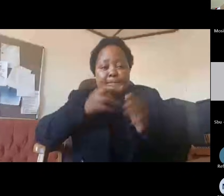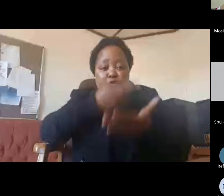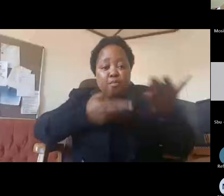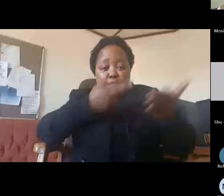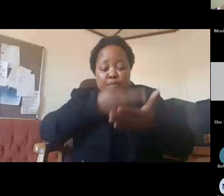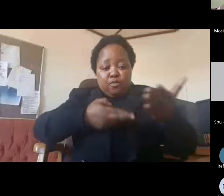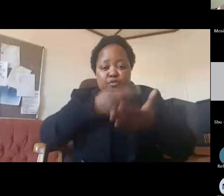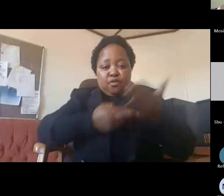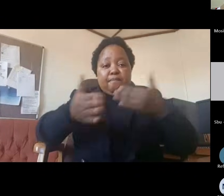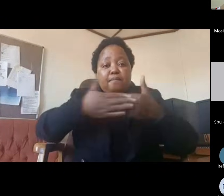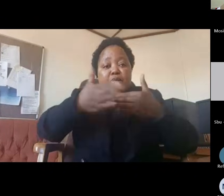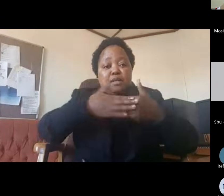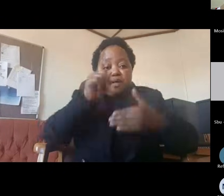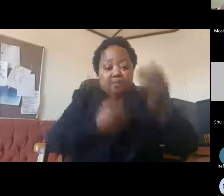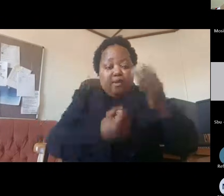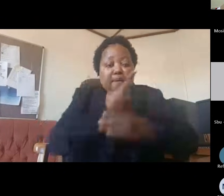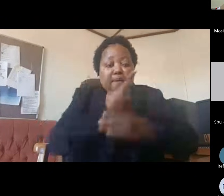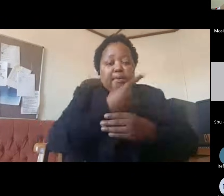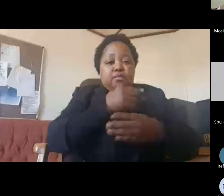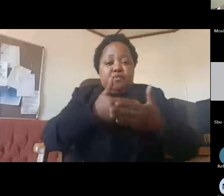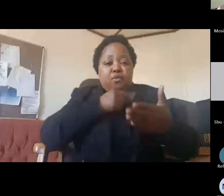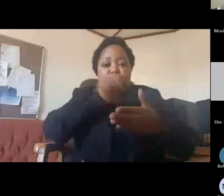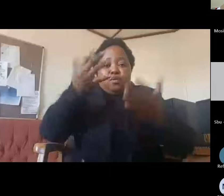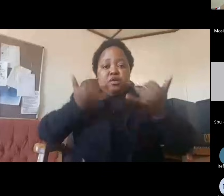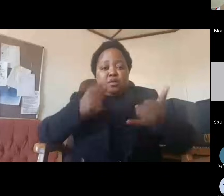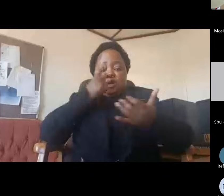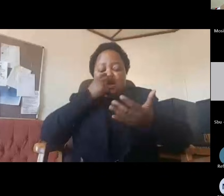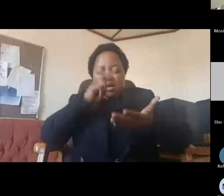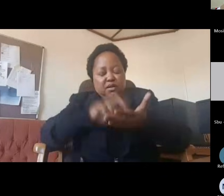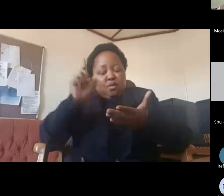just not there. So we need